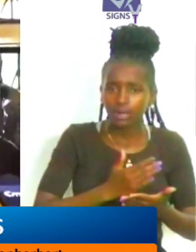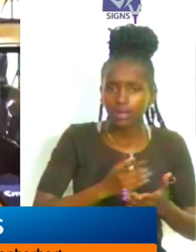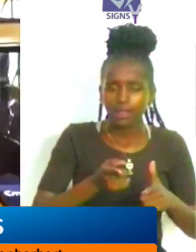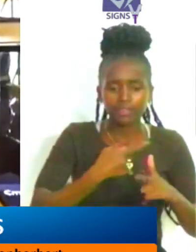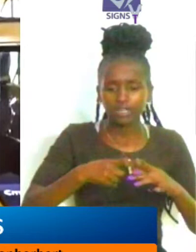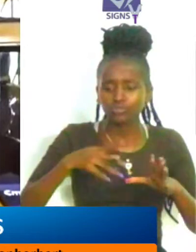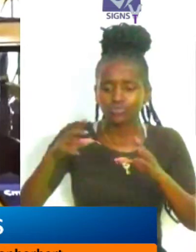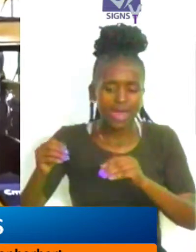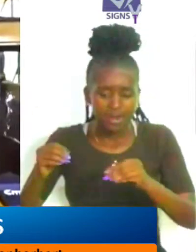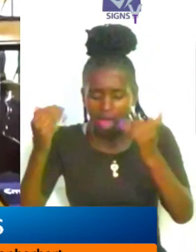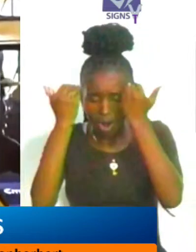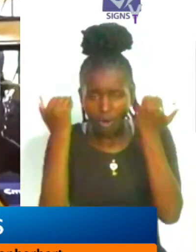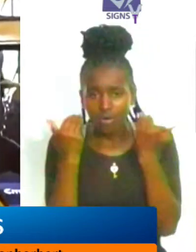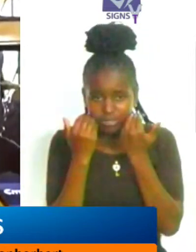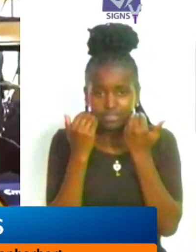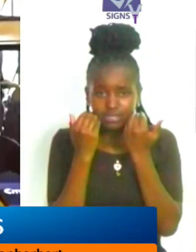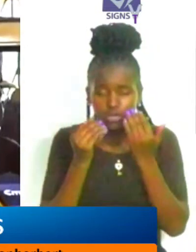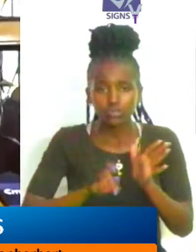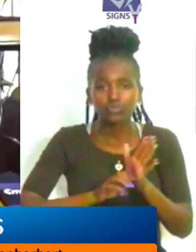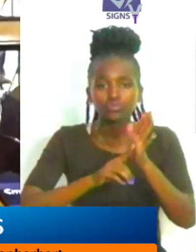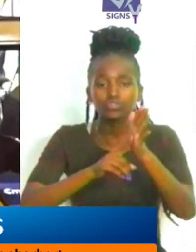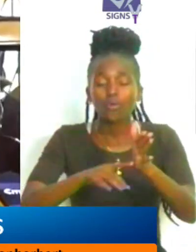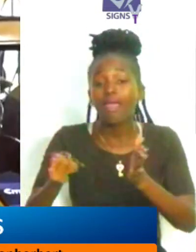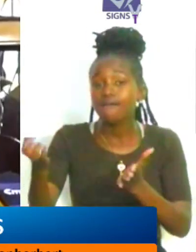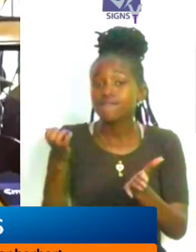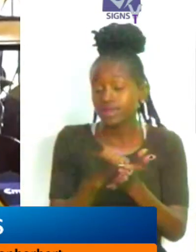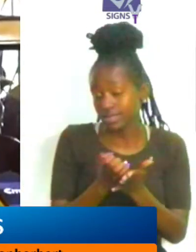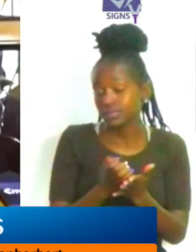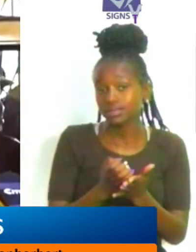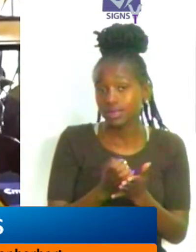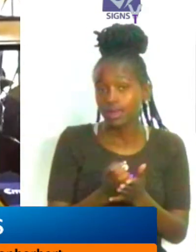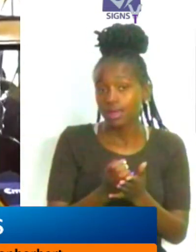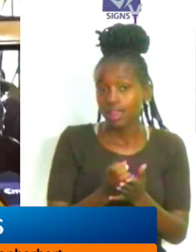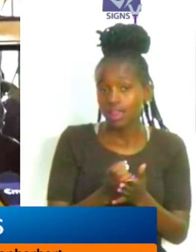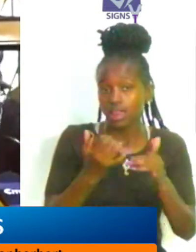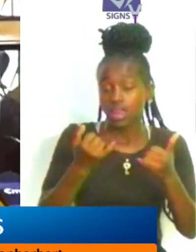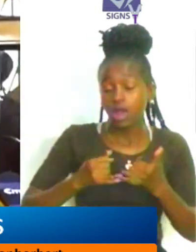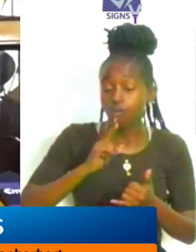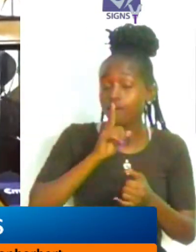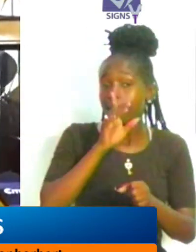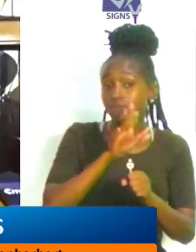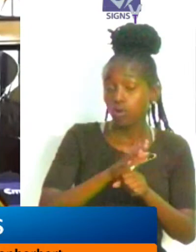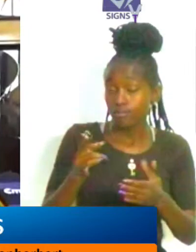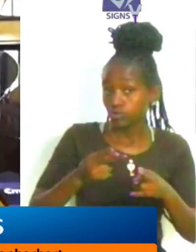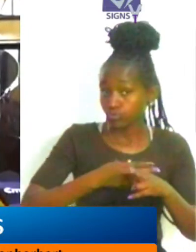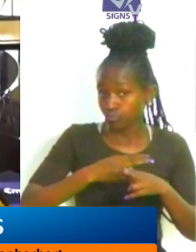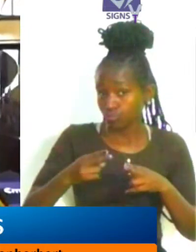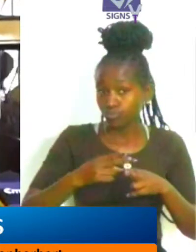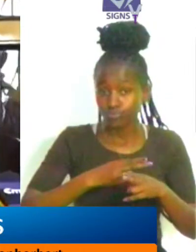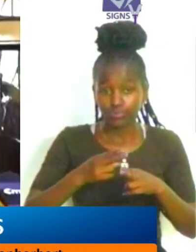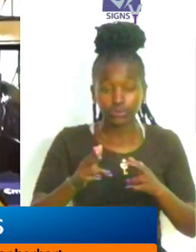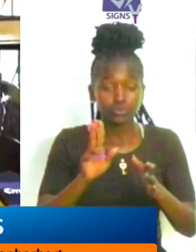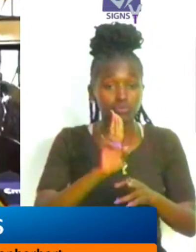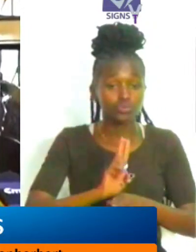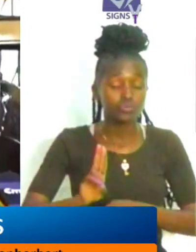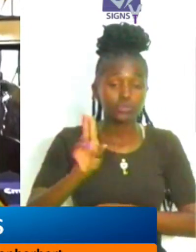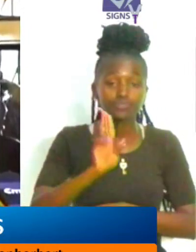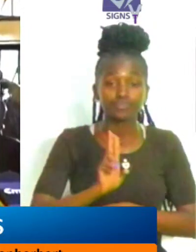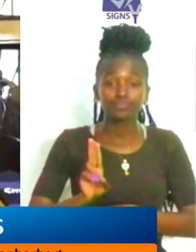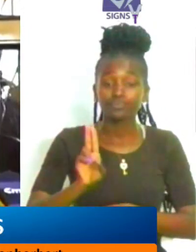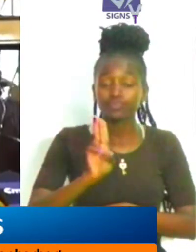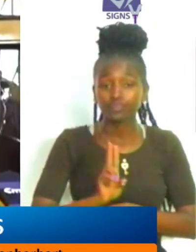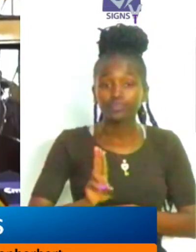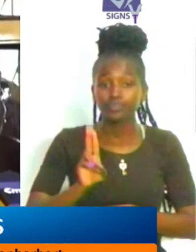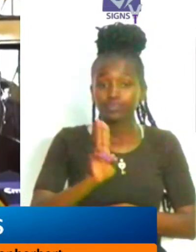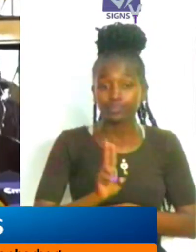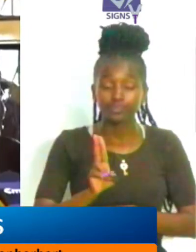kotini kama ushahidi. Umetuahidi in the very near future we shall be linked